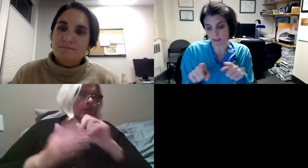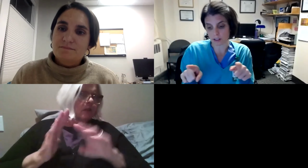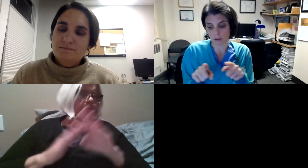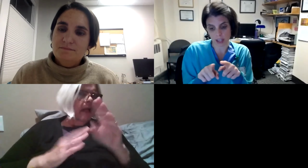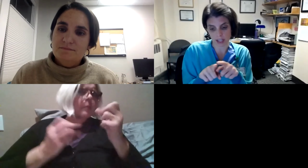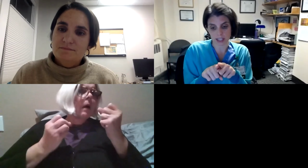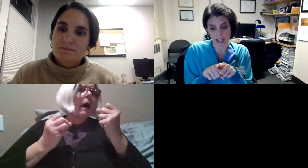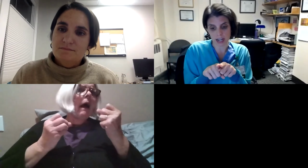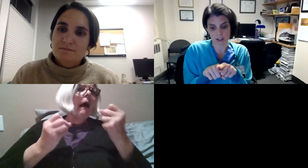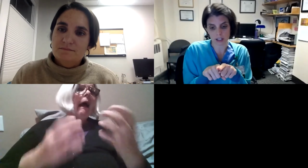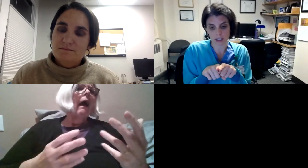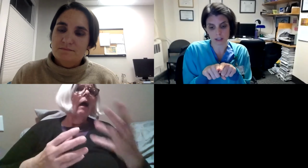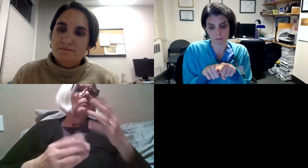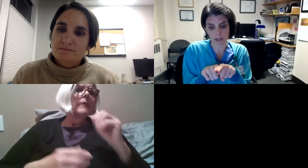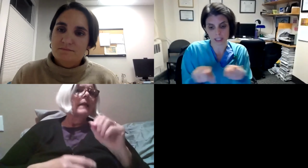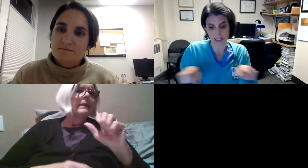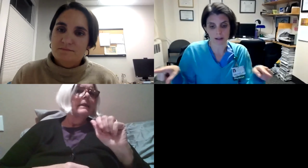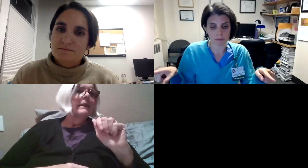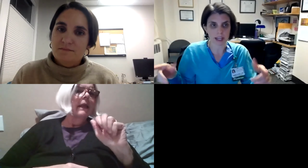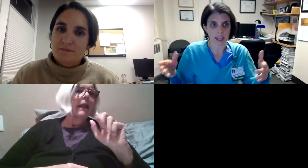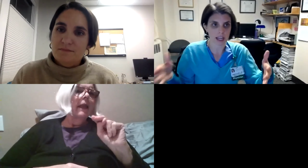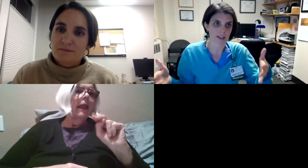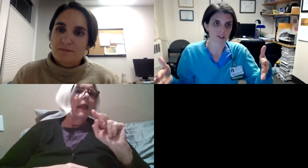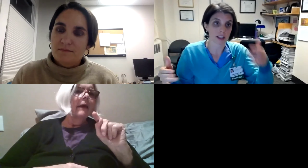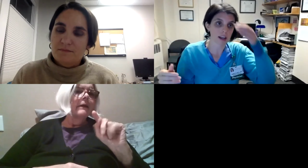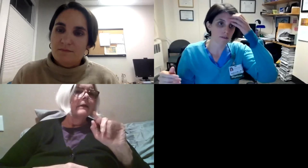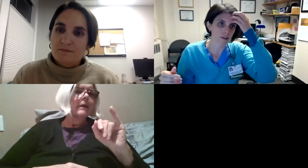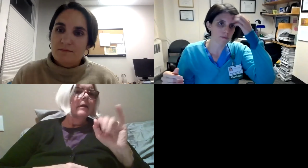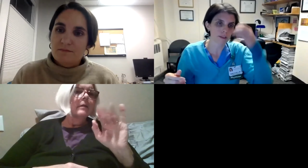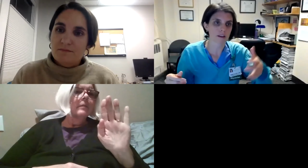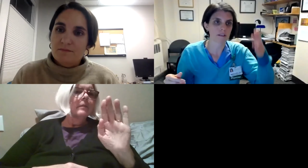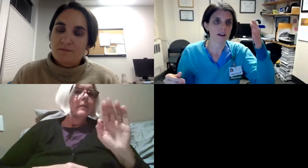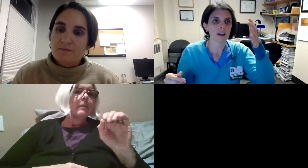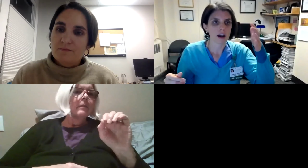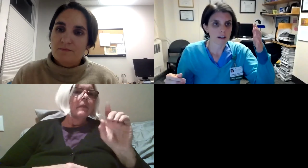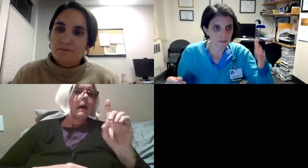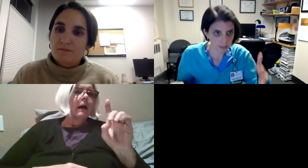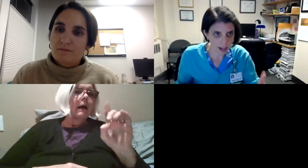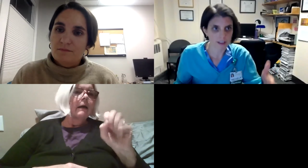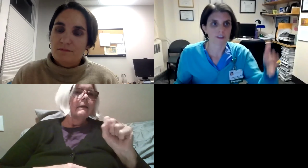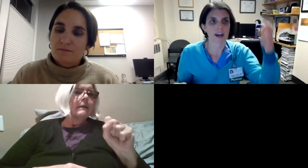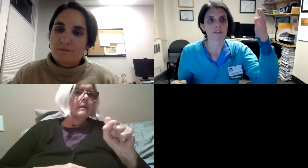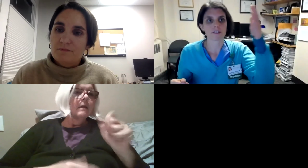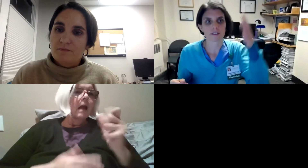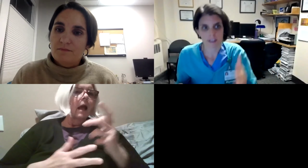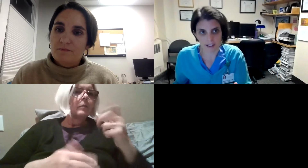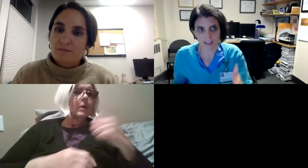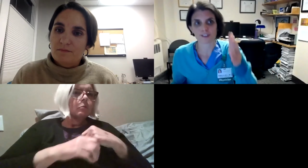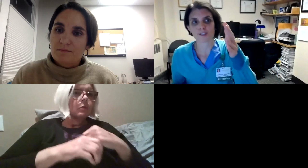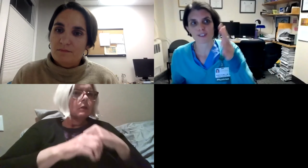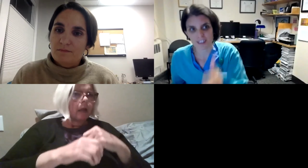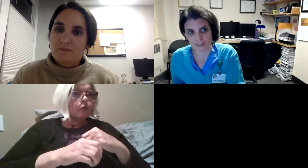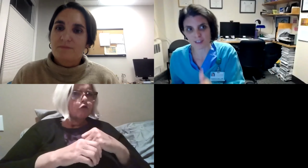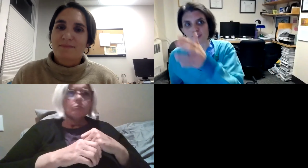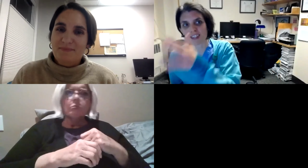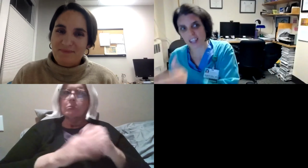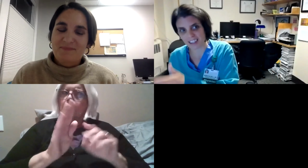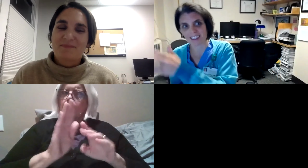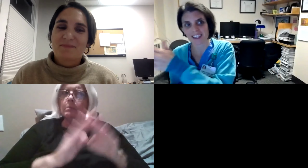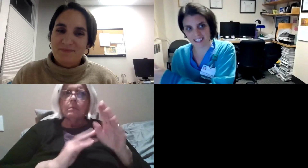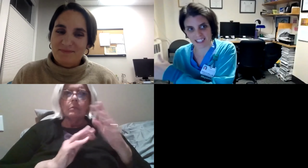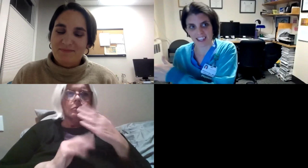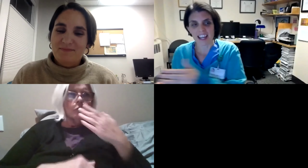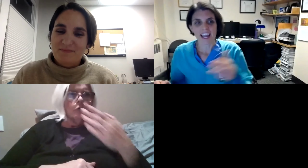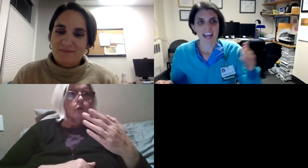so folks know, they did actually split it up by age in that group. So the 5-year-olds, the 6-year-olds, the 7-year-olds, the